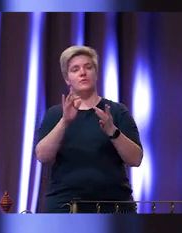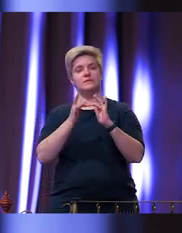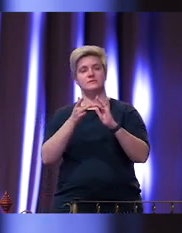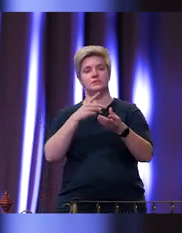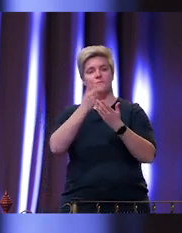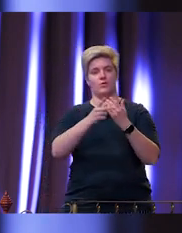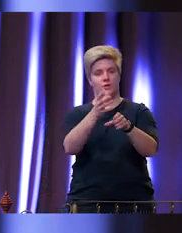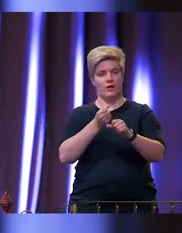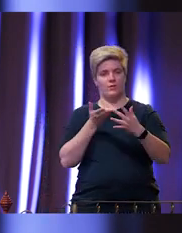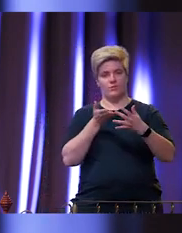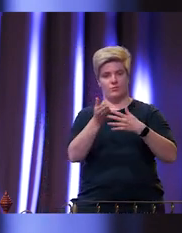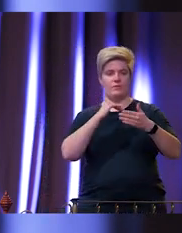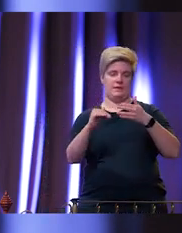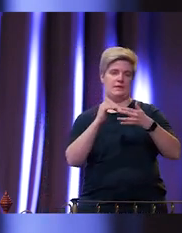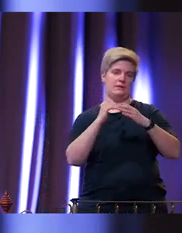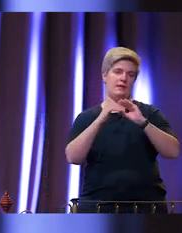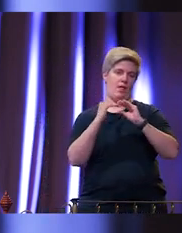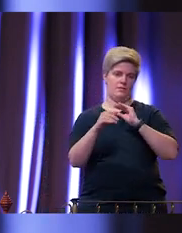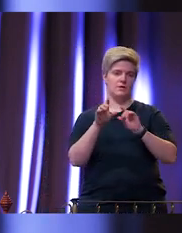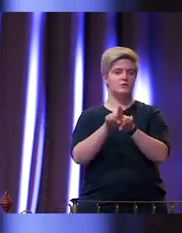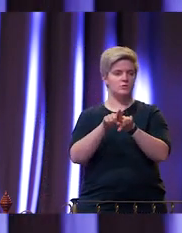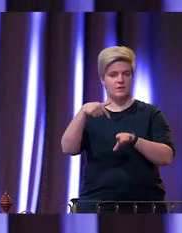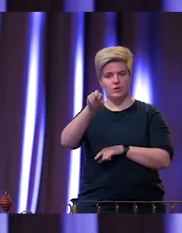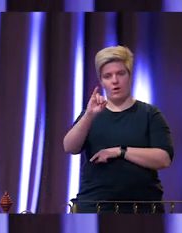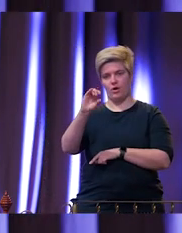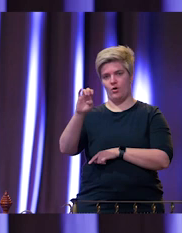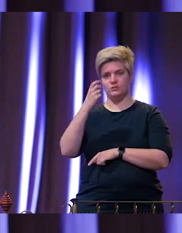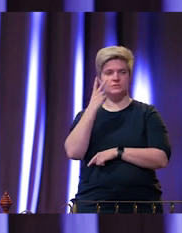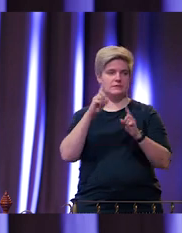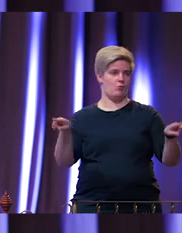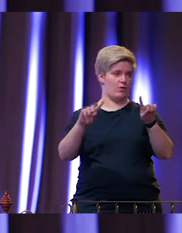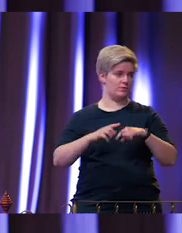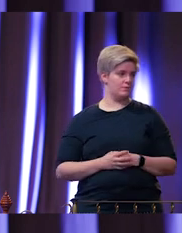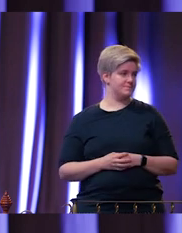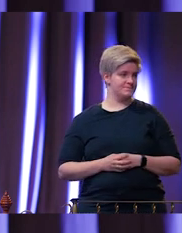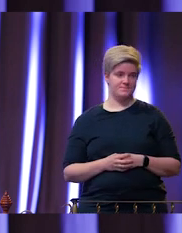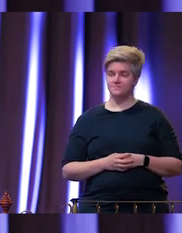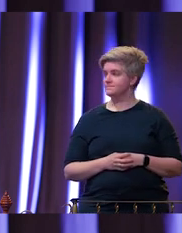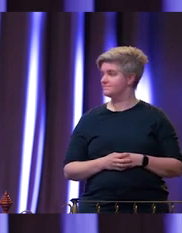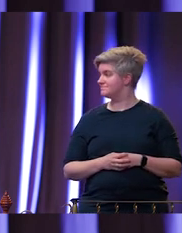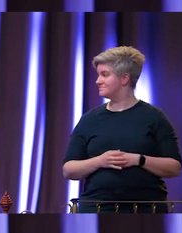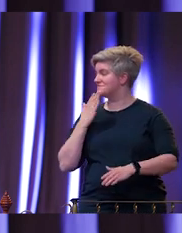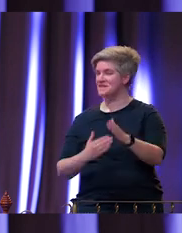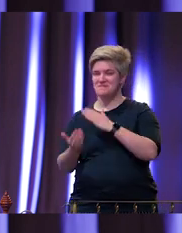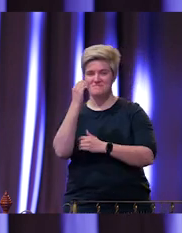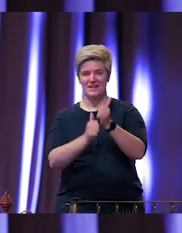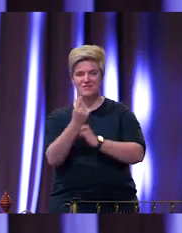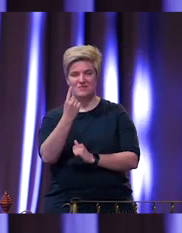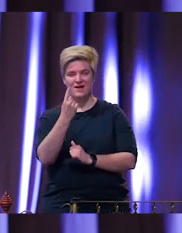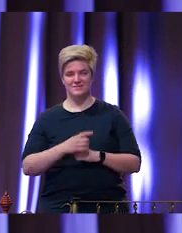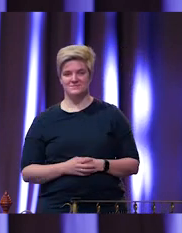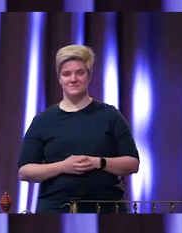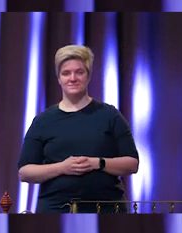which is also linked to the QR codes you see around the room. Morning, everybody. It's